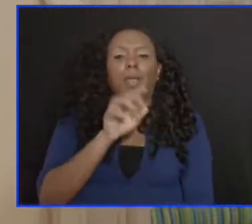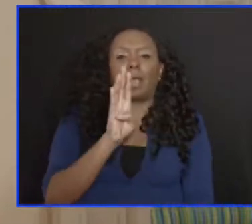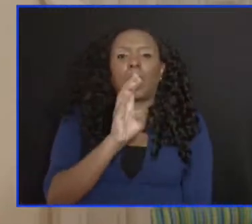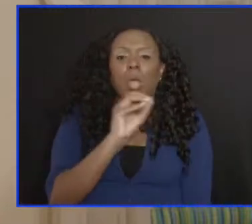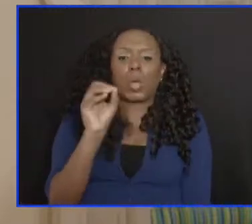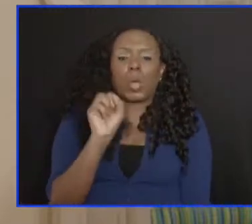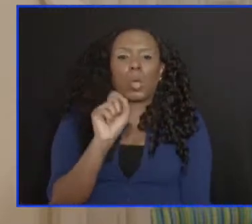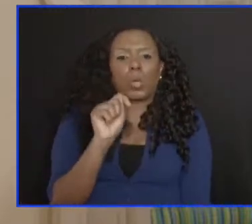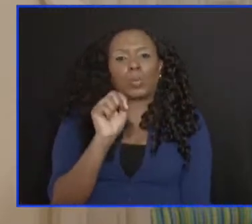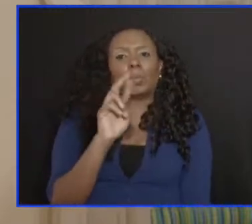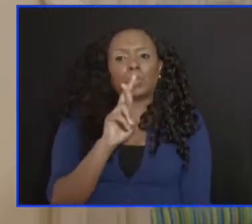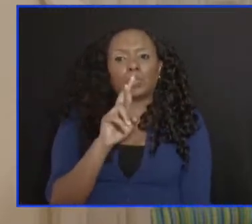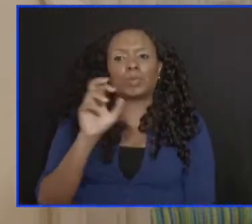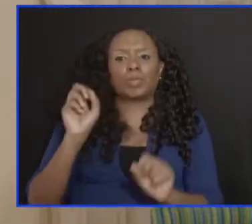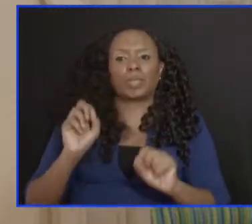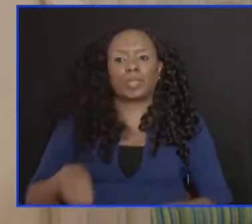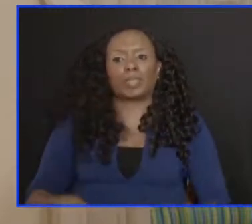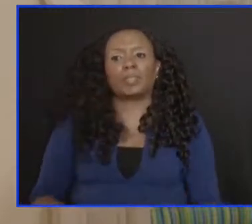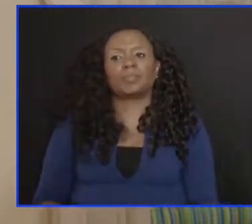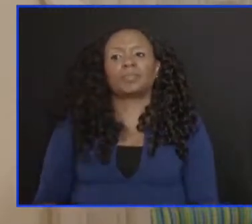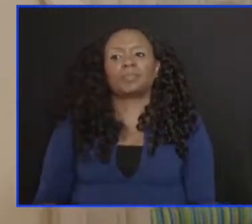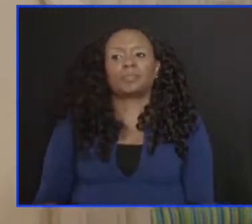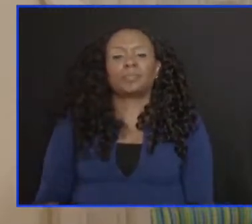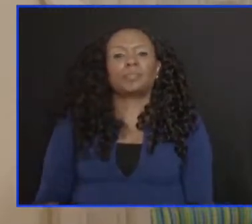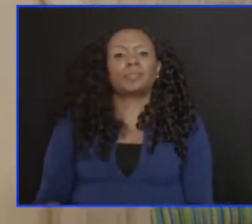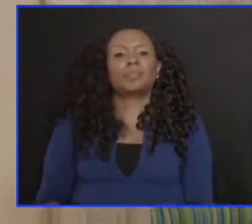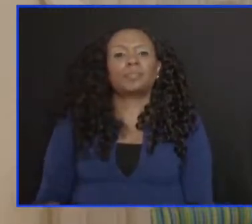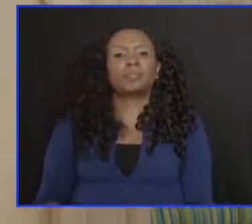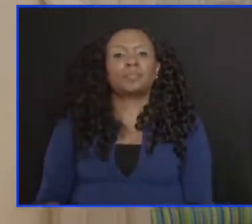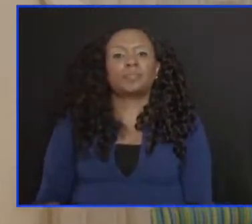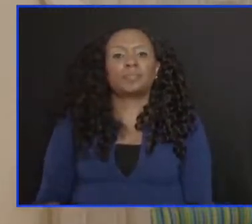being fully vaccinated, or the second dose in most cases.